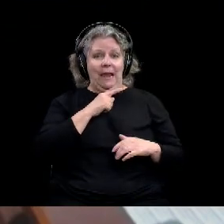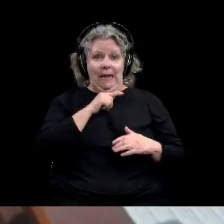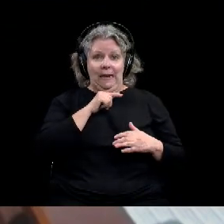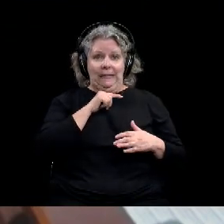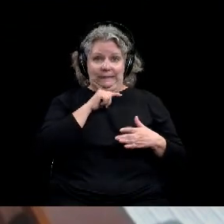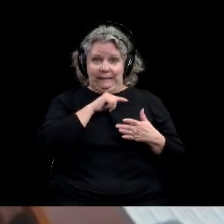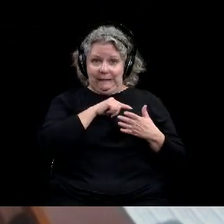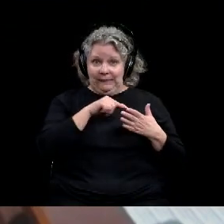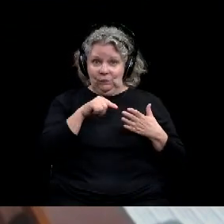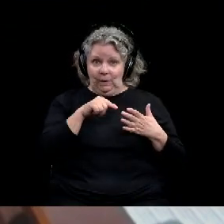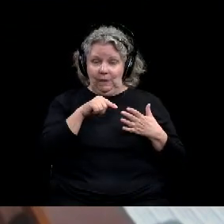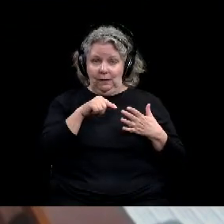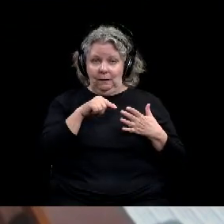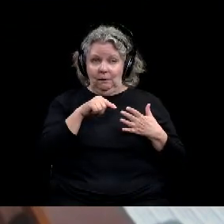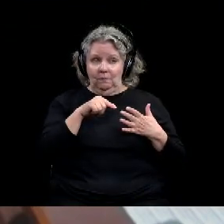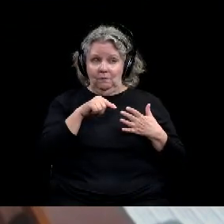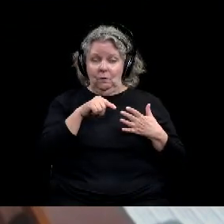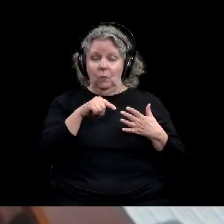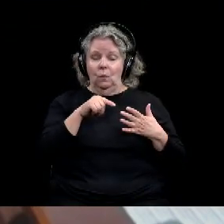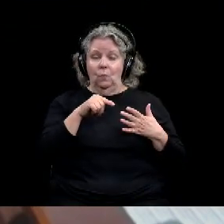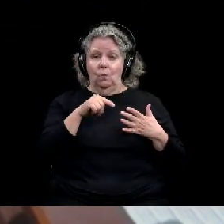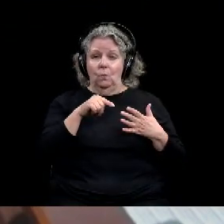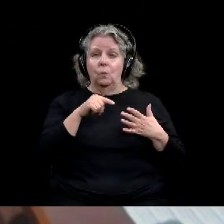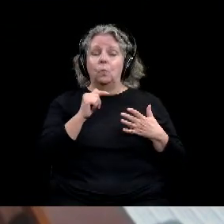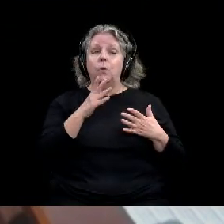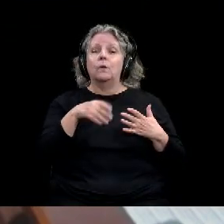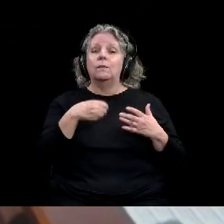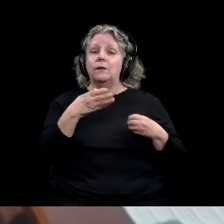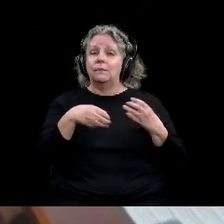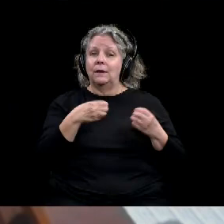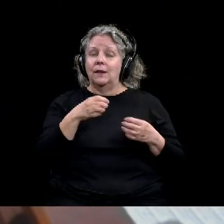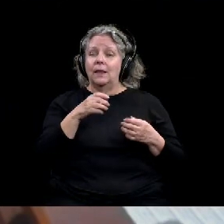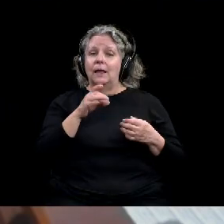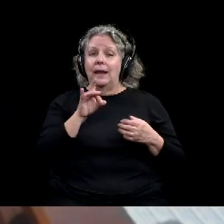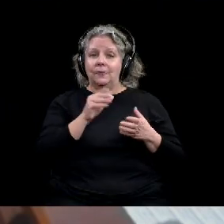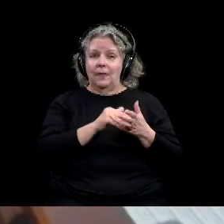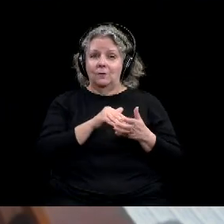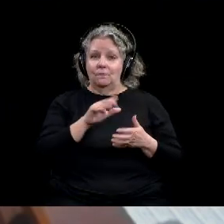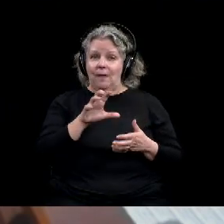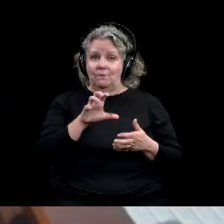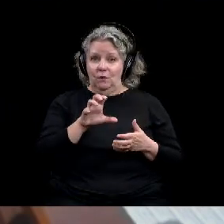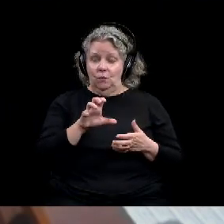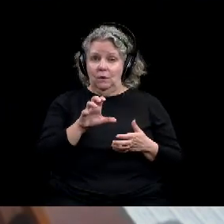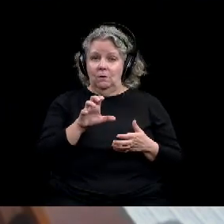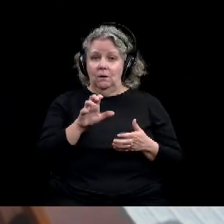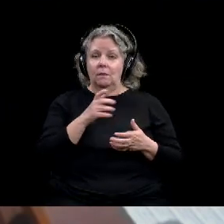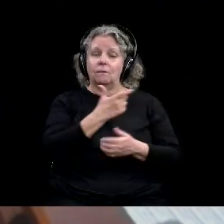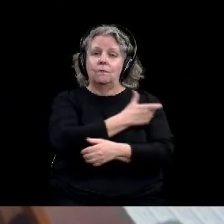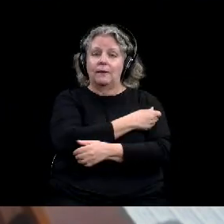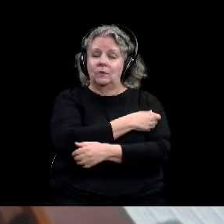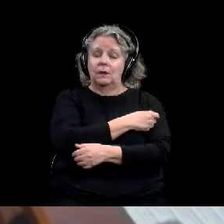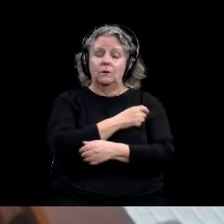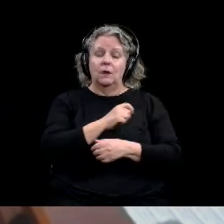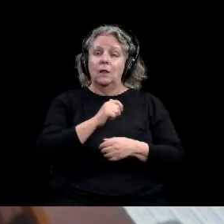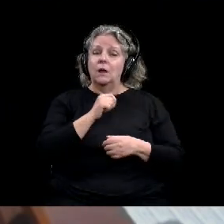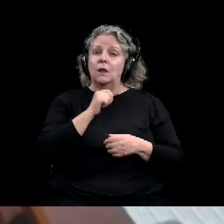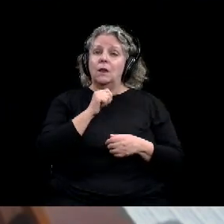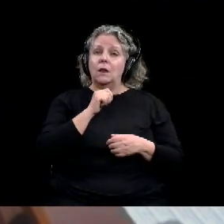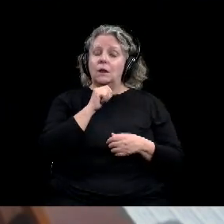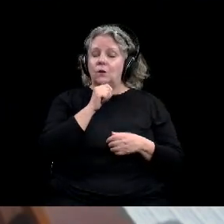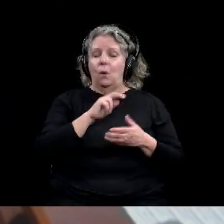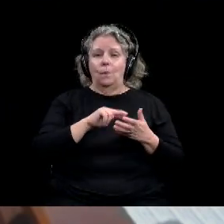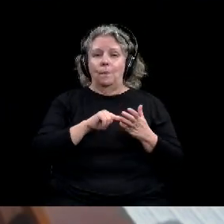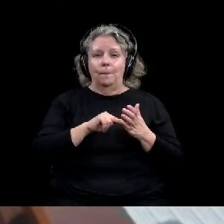8,500 vaccinations. And those don't necessarily mean we gave them. So we have passed some of those off to